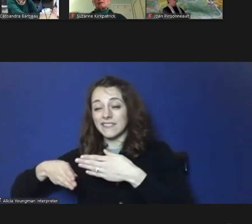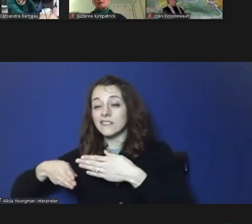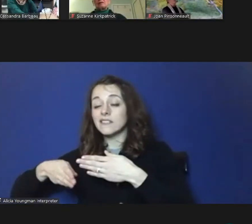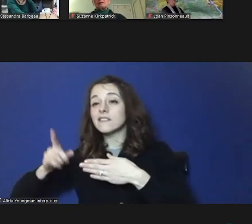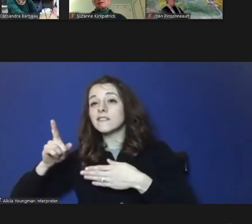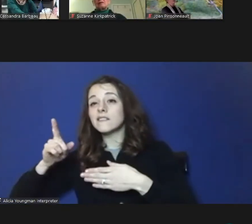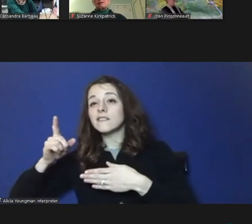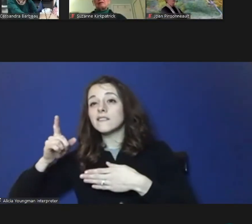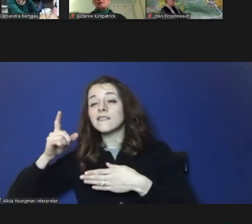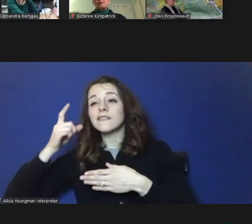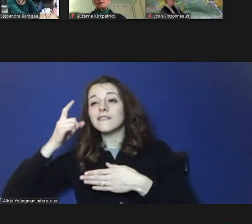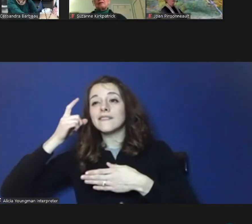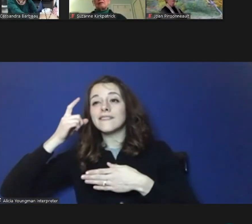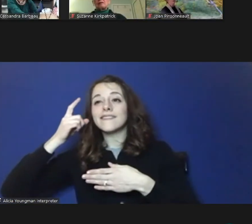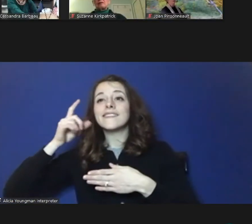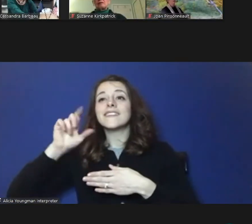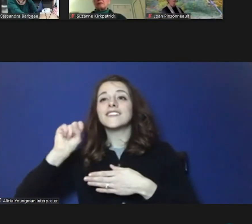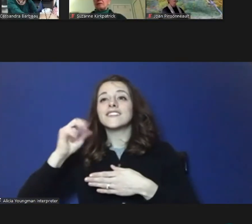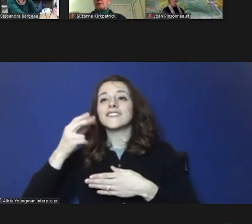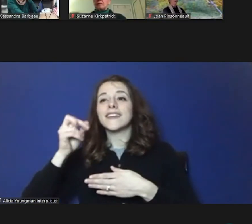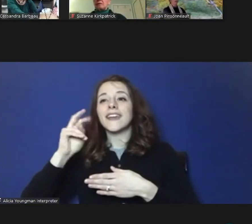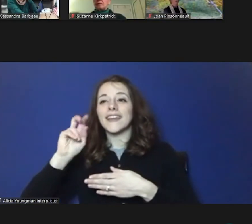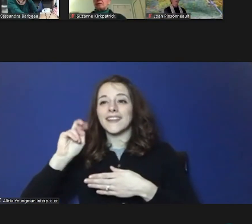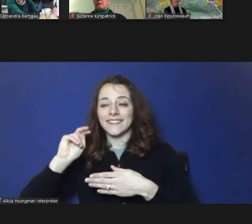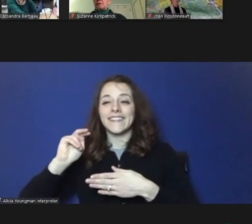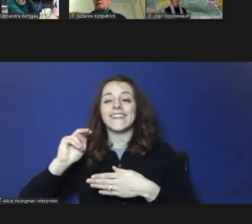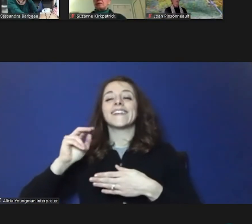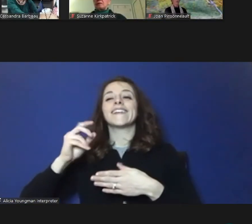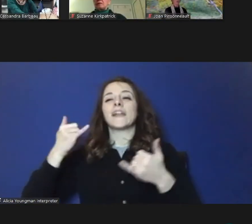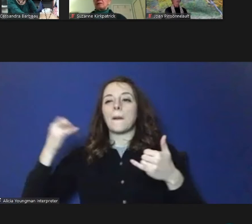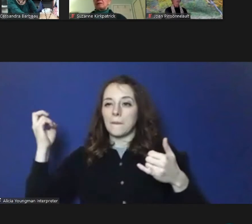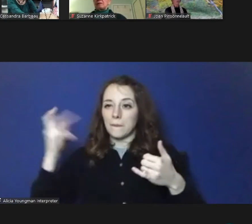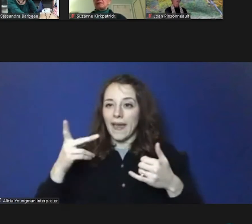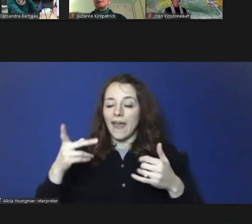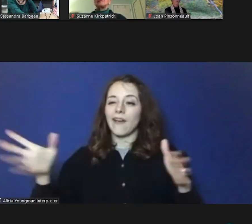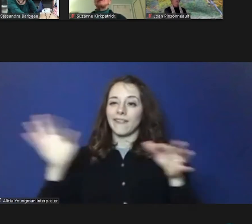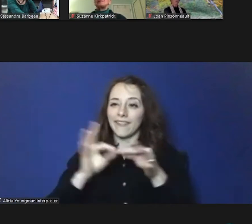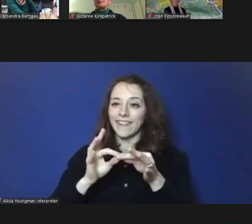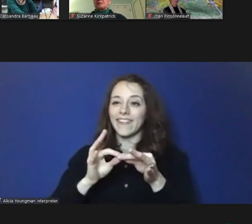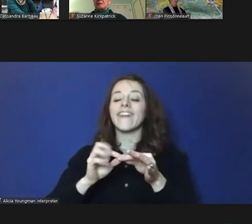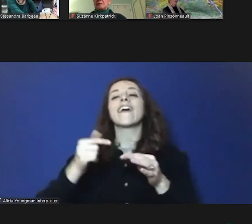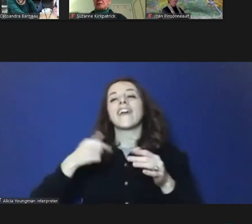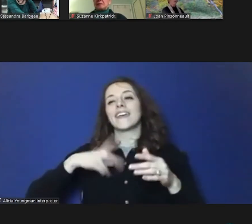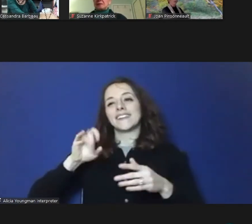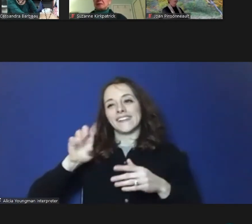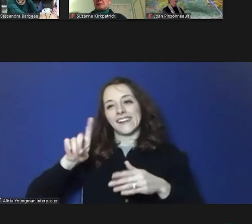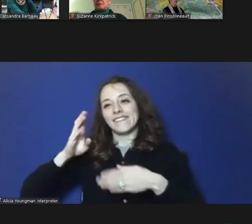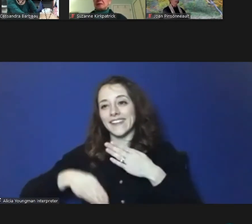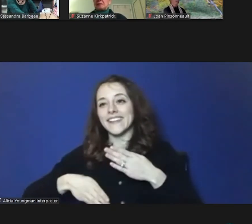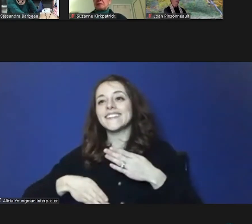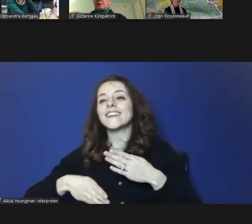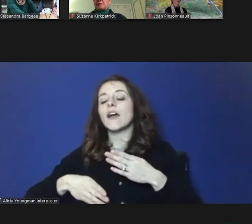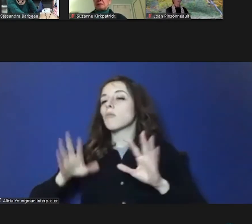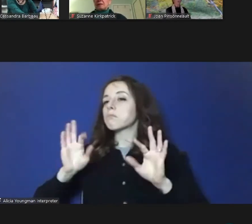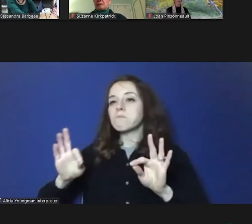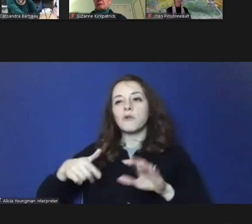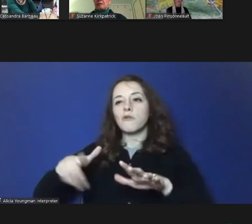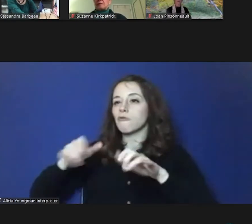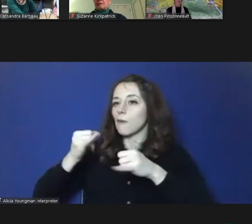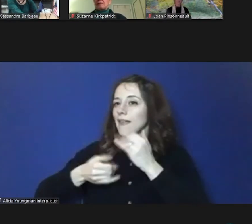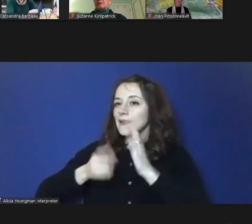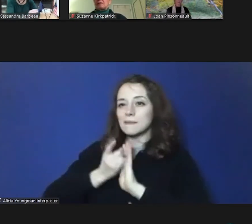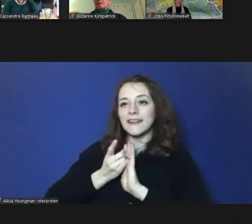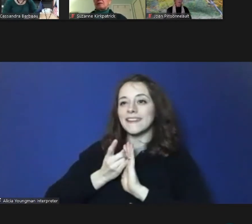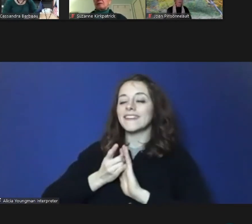It just came back and I actually was completed. I don't know if you saw it all. Okay, great. You froze up at the very last minute,